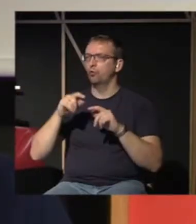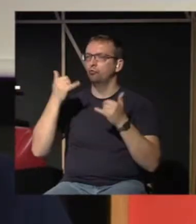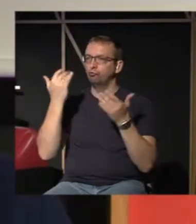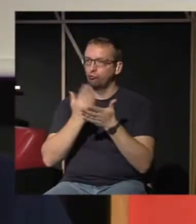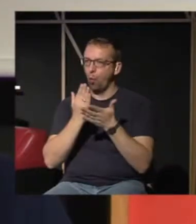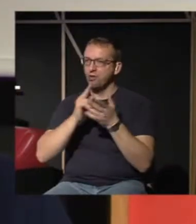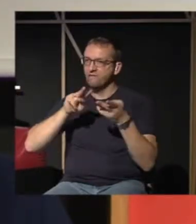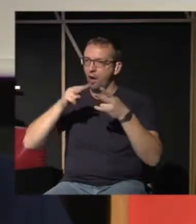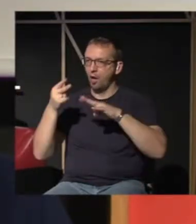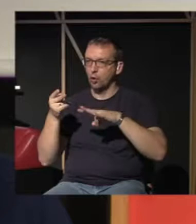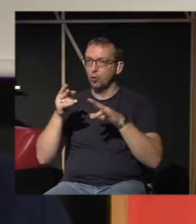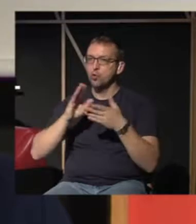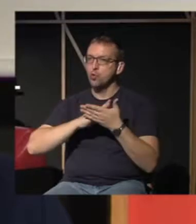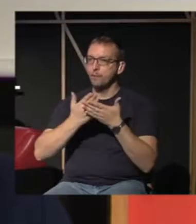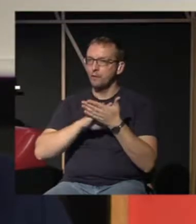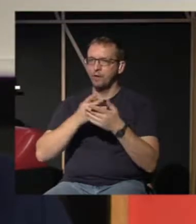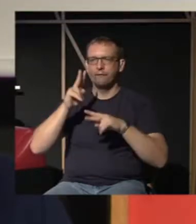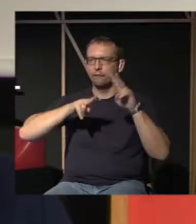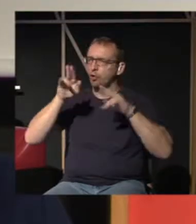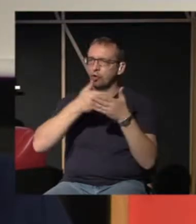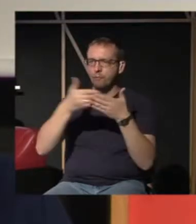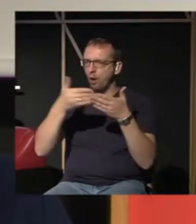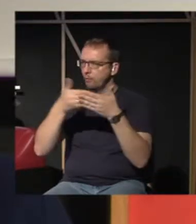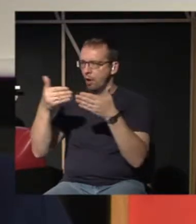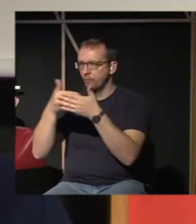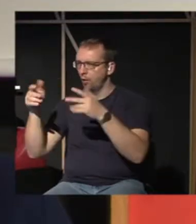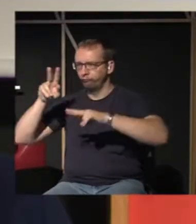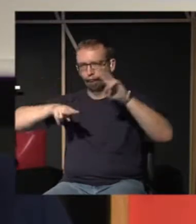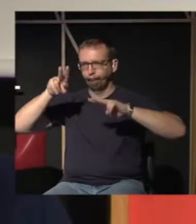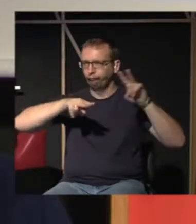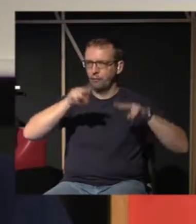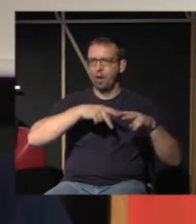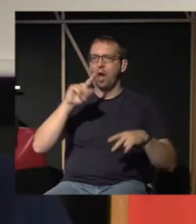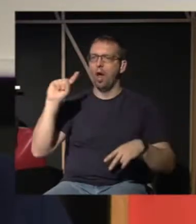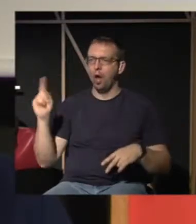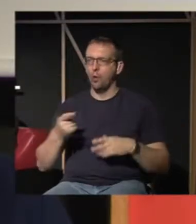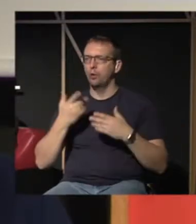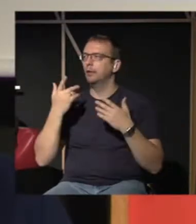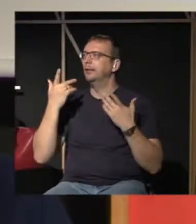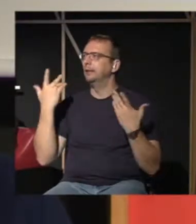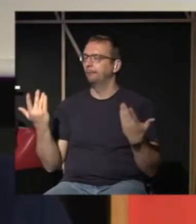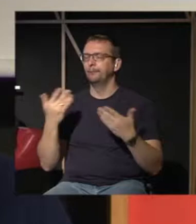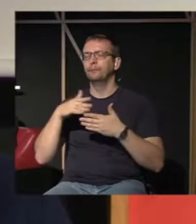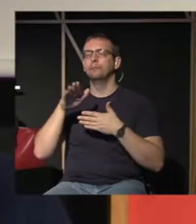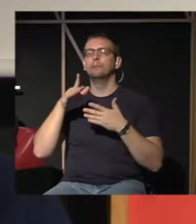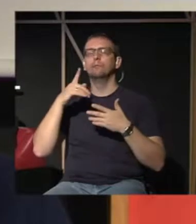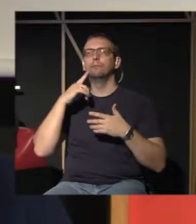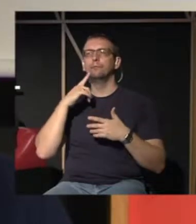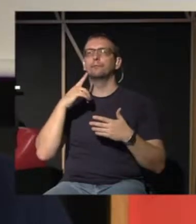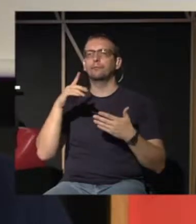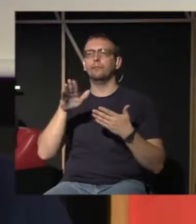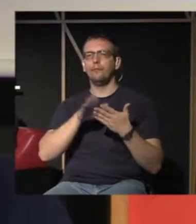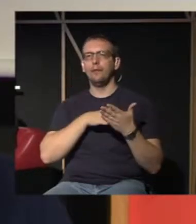Colourblind Awareness website, in the sports section. So if you've not seen it, I'd encourage you to have a look at that. So that was all thanks to the English FA,